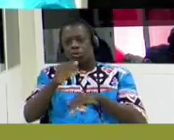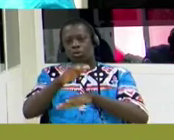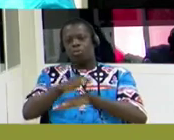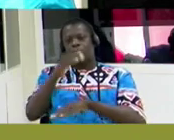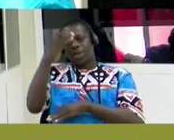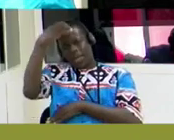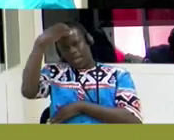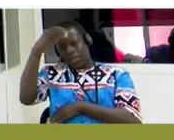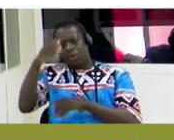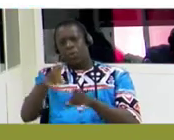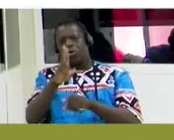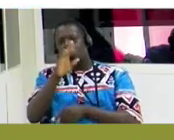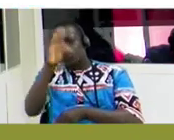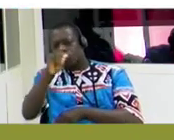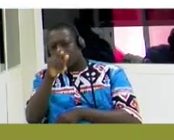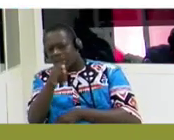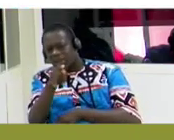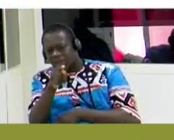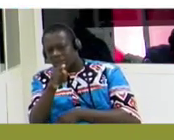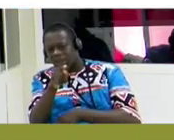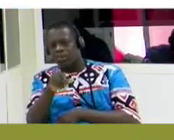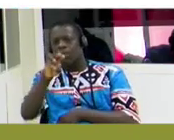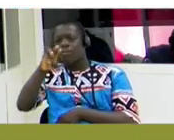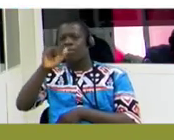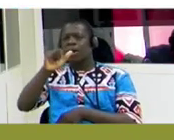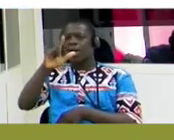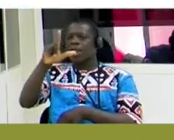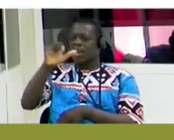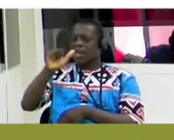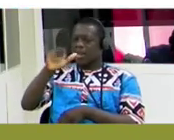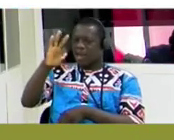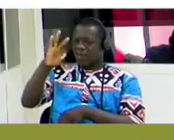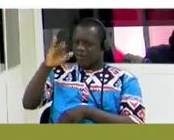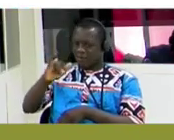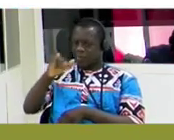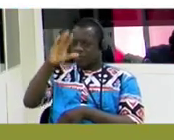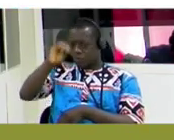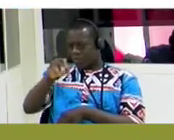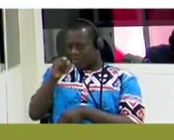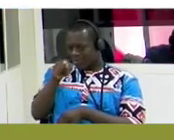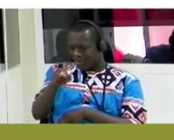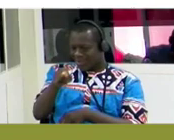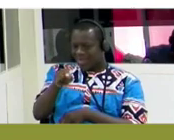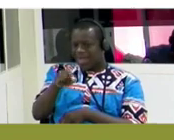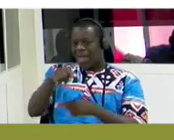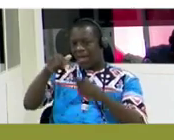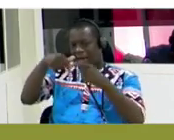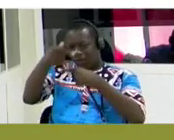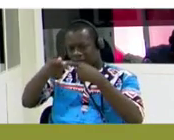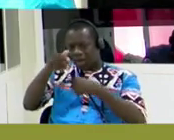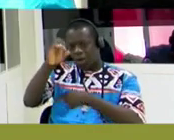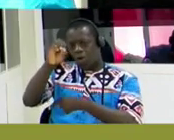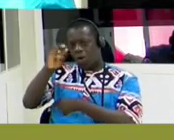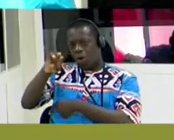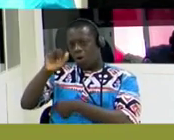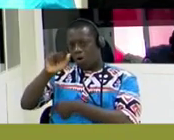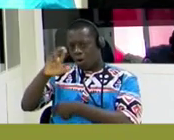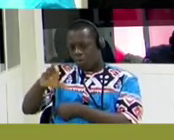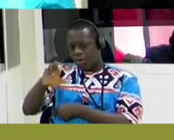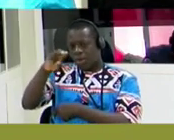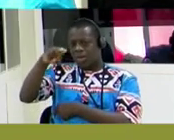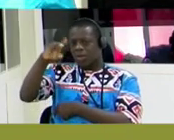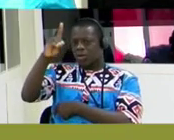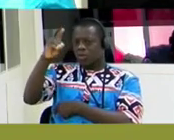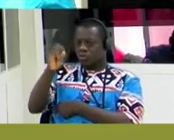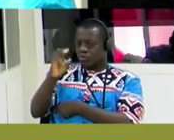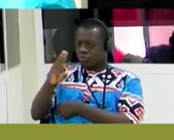that? Malafi was doing that after Amandur, vice. Then after, for